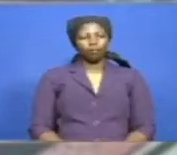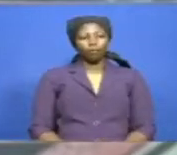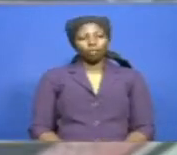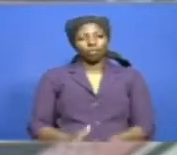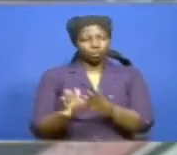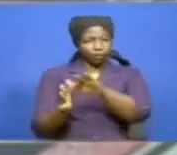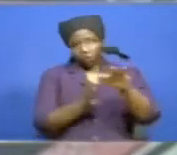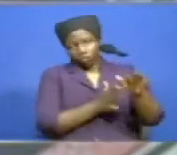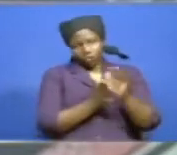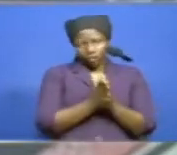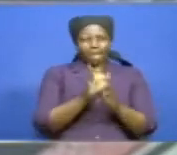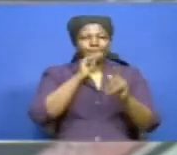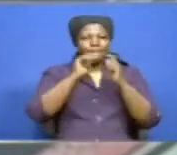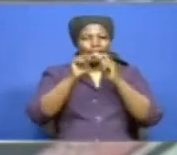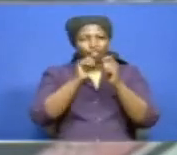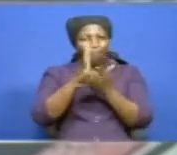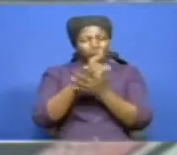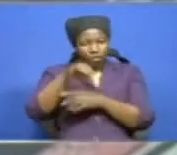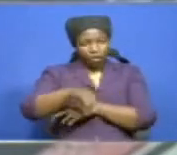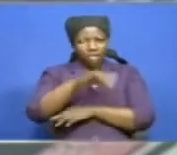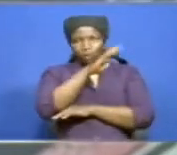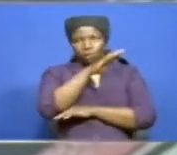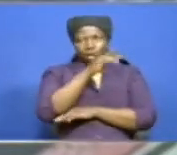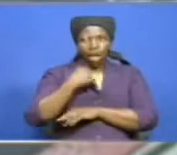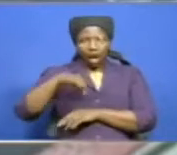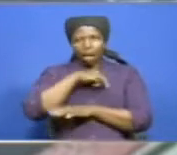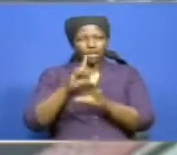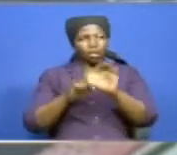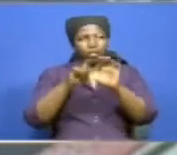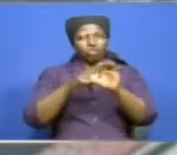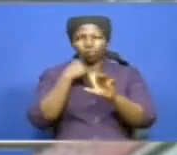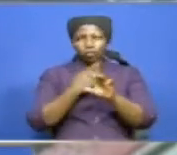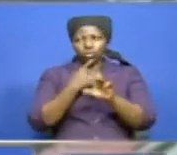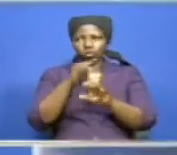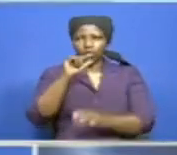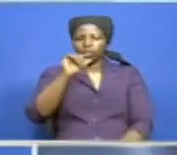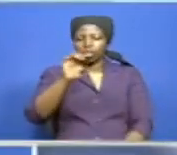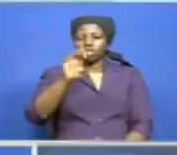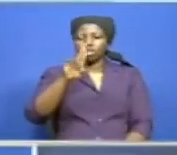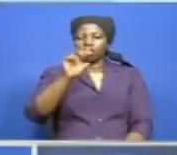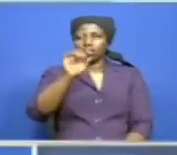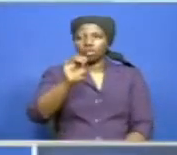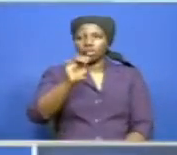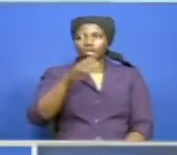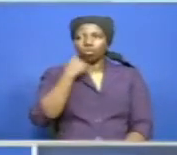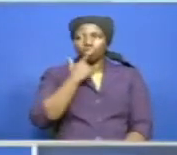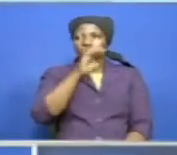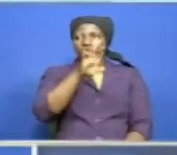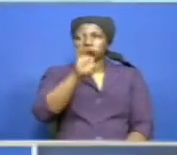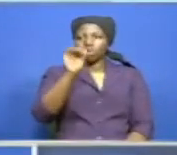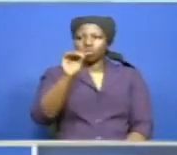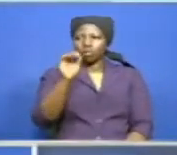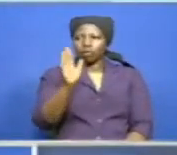And on our interview segment this afternoon, we're joined by George Mburu, who is the CEO of